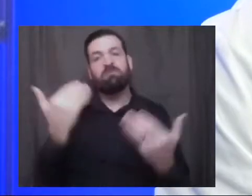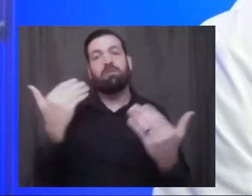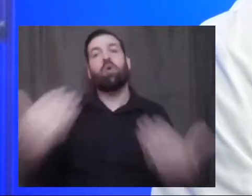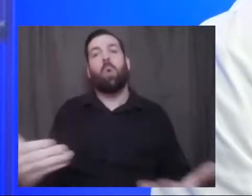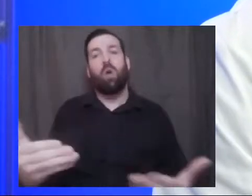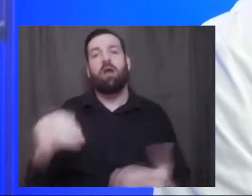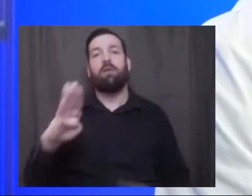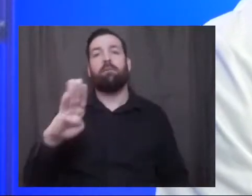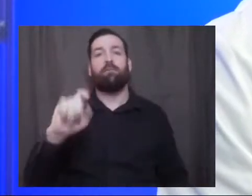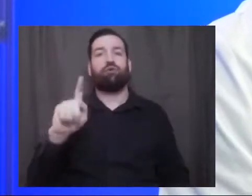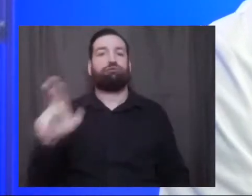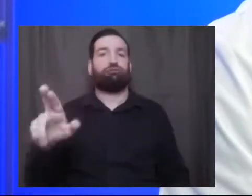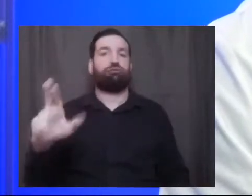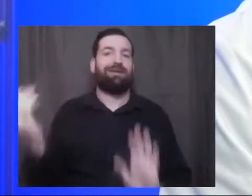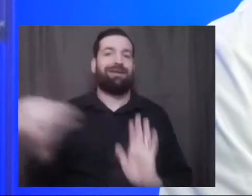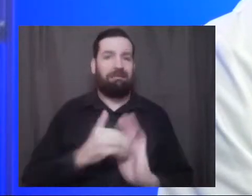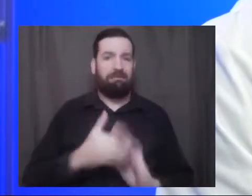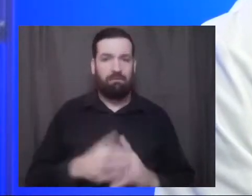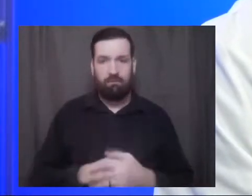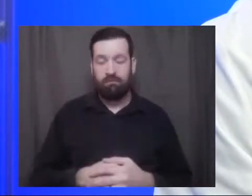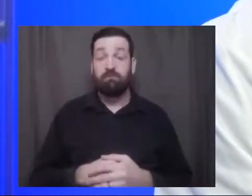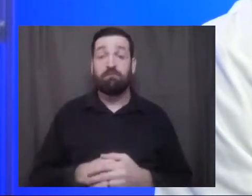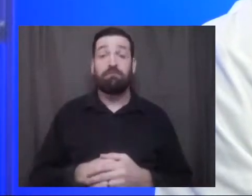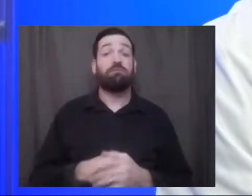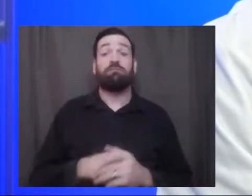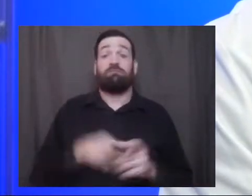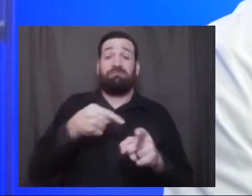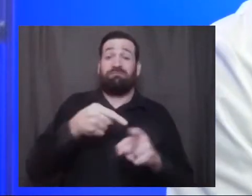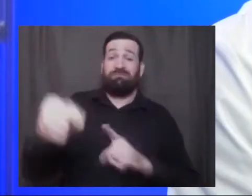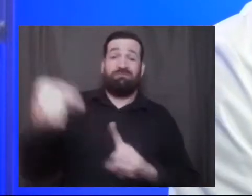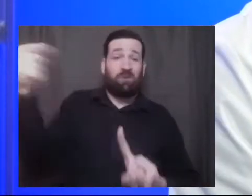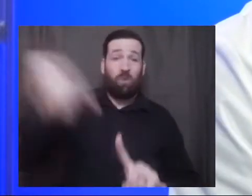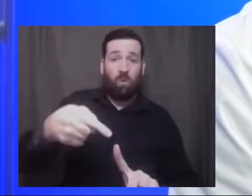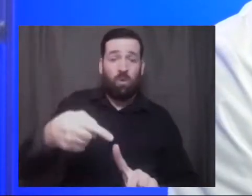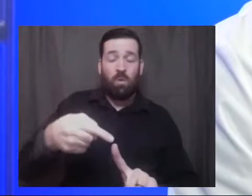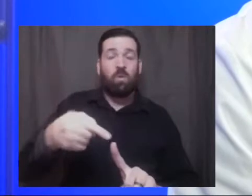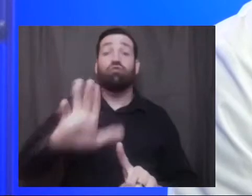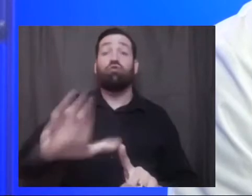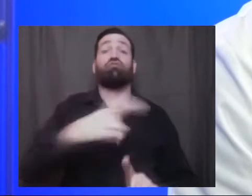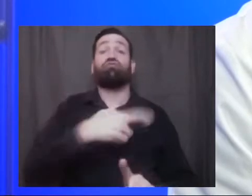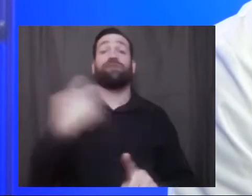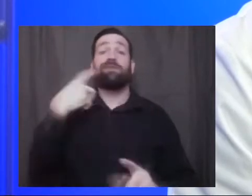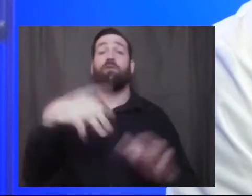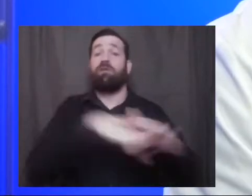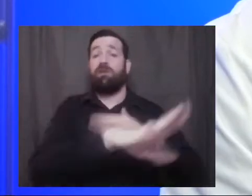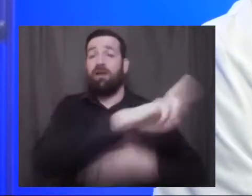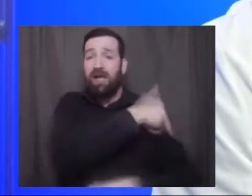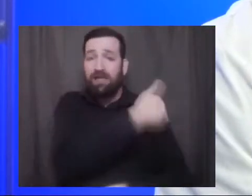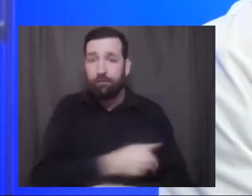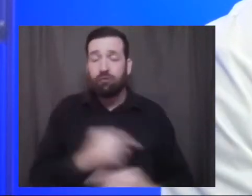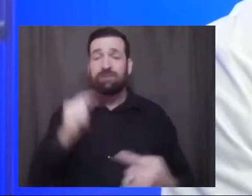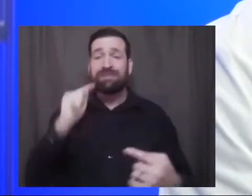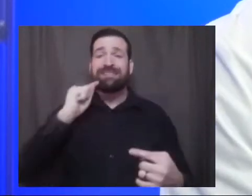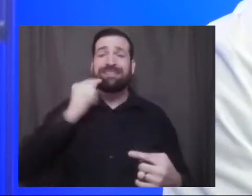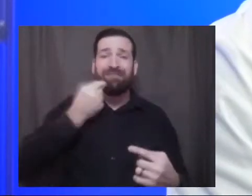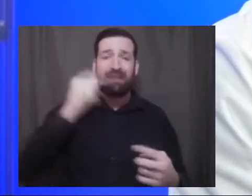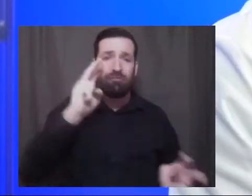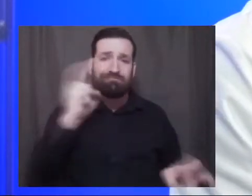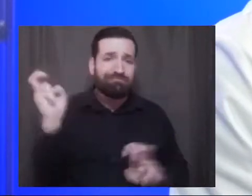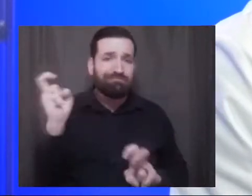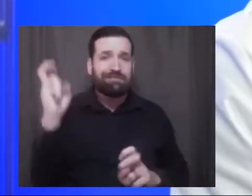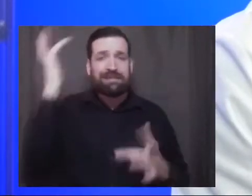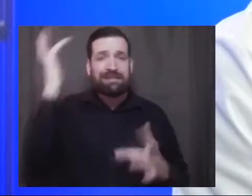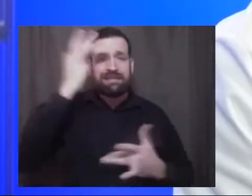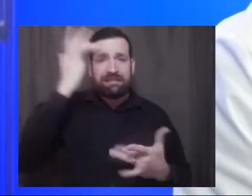dose. Really, the main thing that we're looking for here is, again, to help reduce your risk of going to the hospital and having severe disease. It's not necessarily against